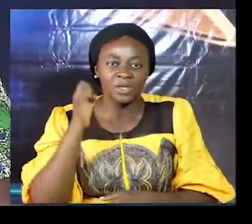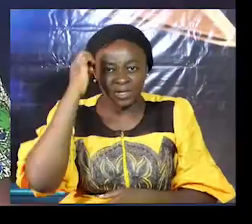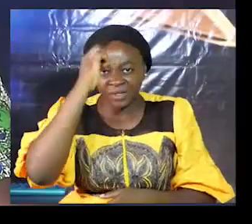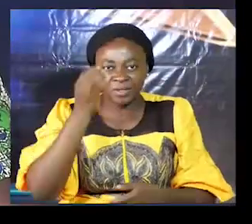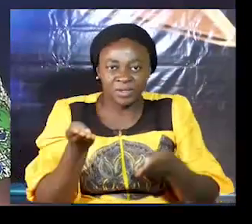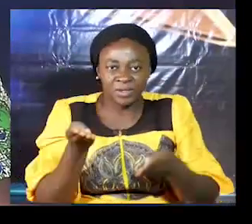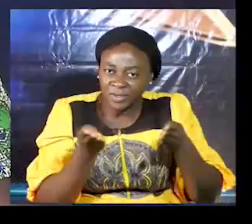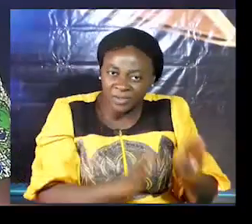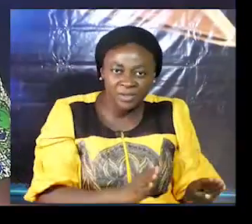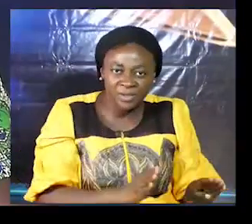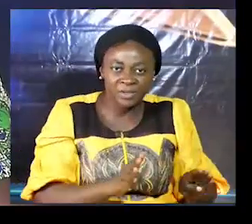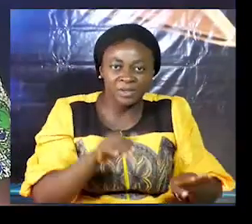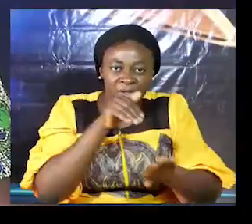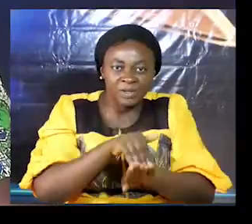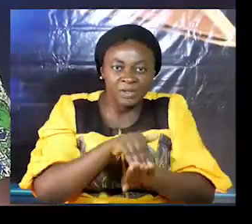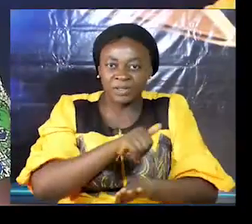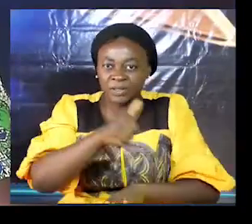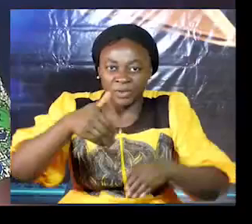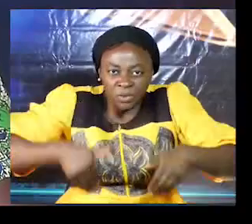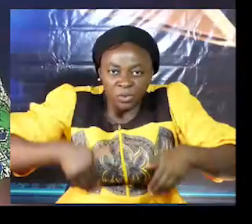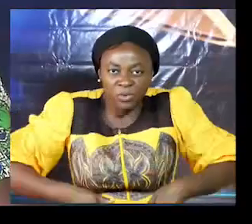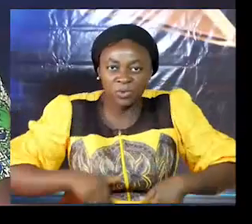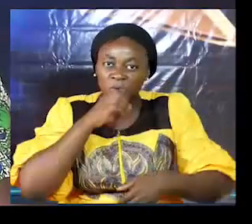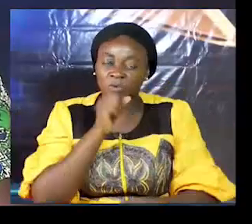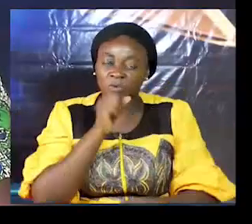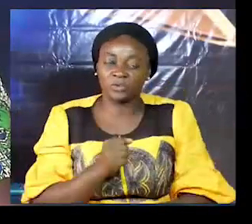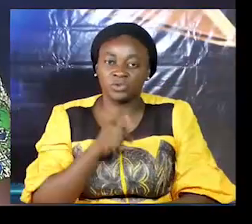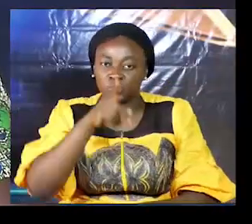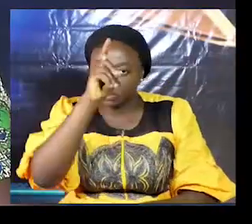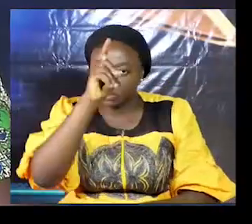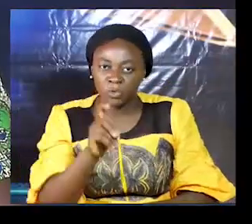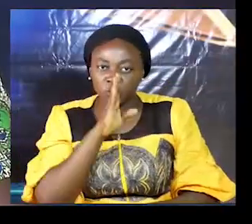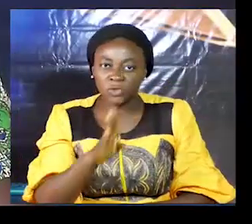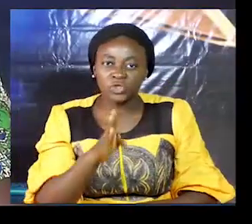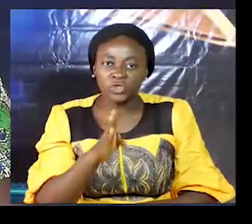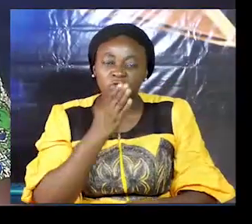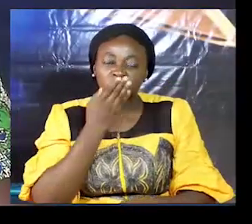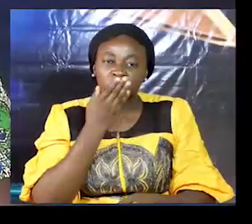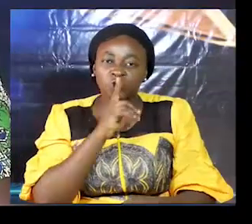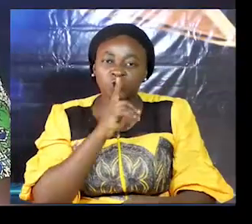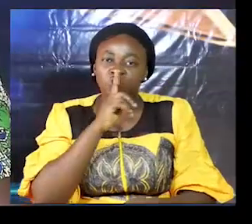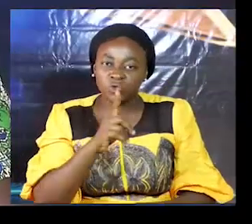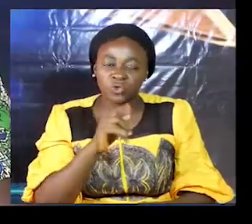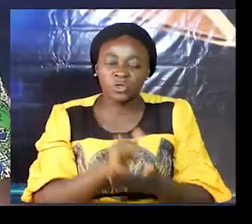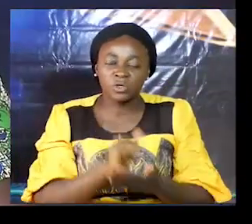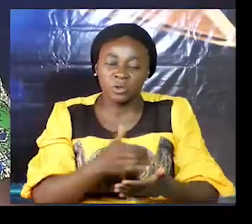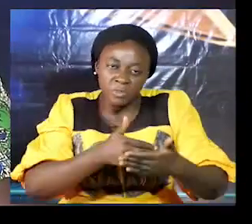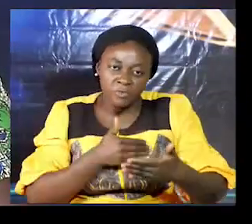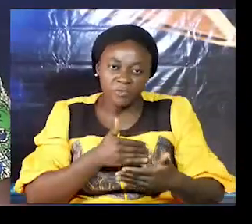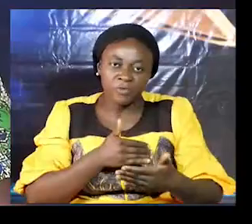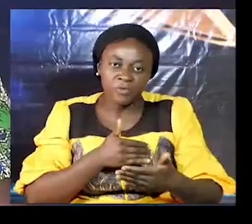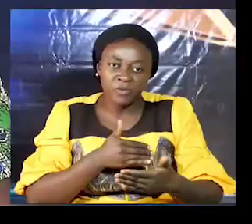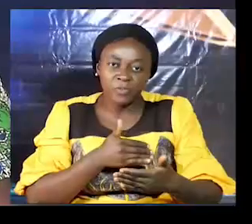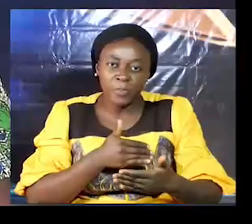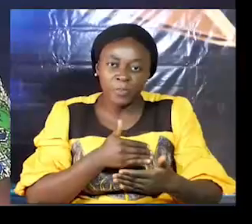avoid marriage with an unbeliever. You must be sure that before praying about someone concerning marriage, that person is a